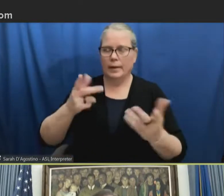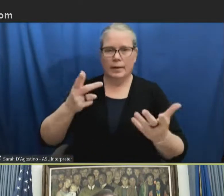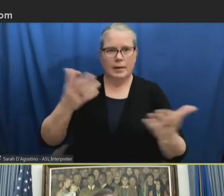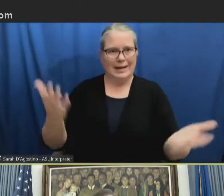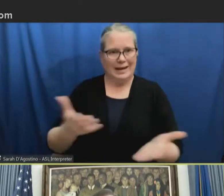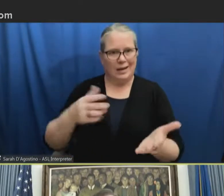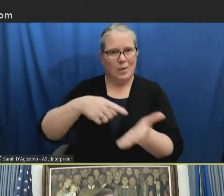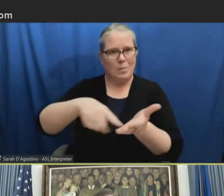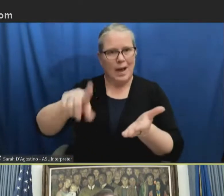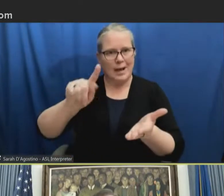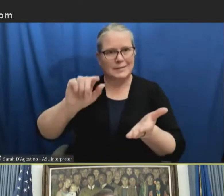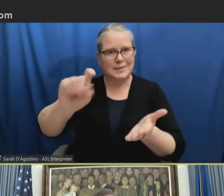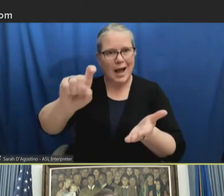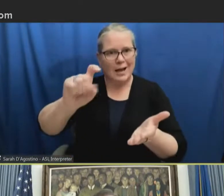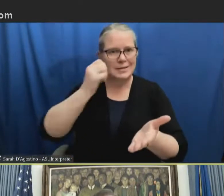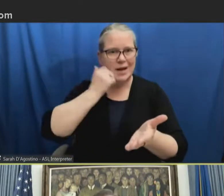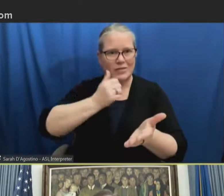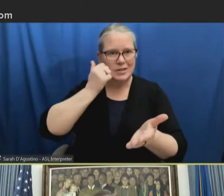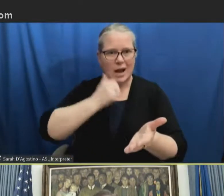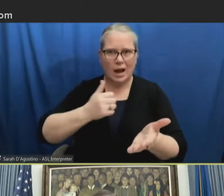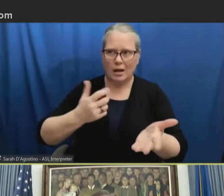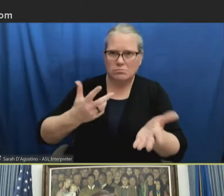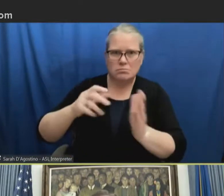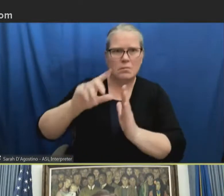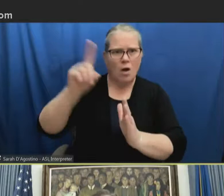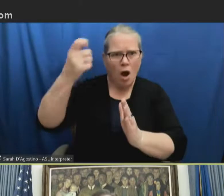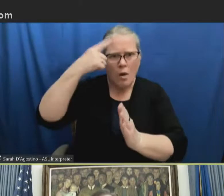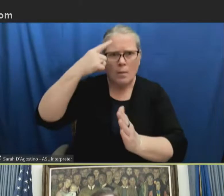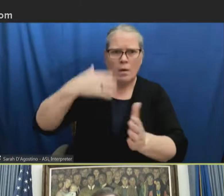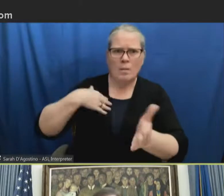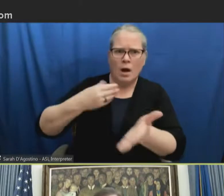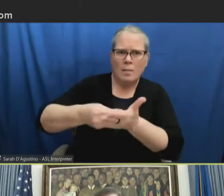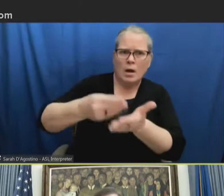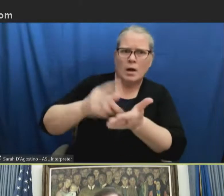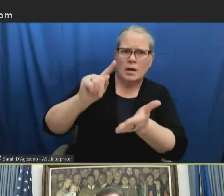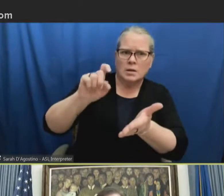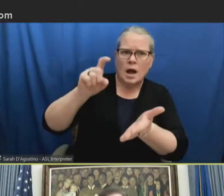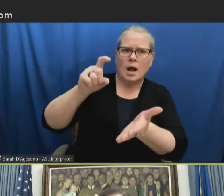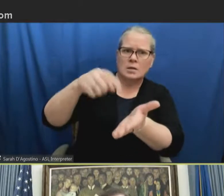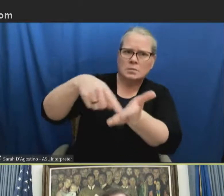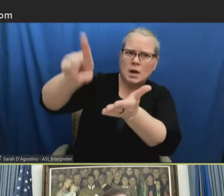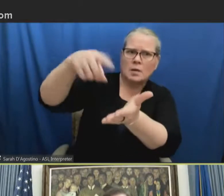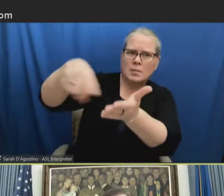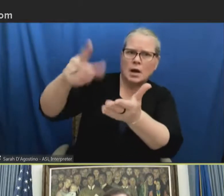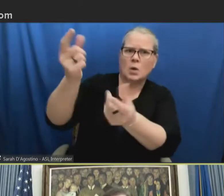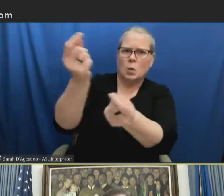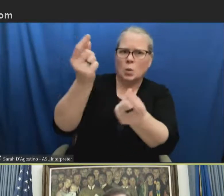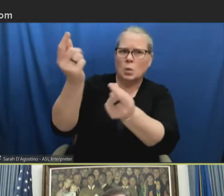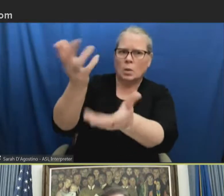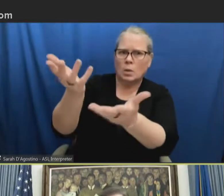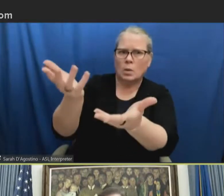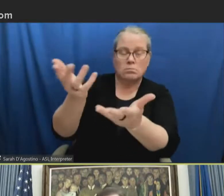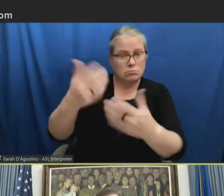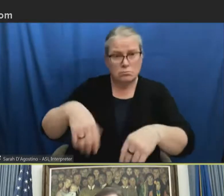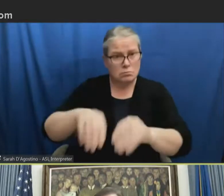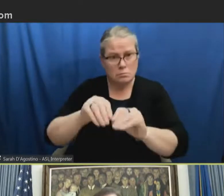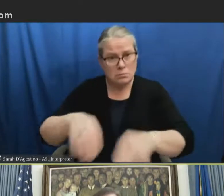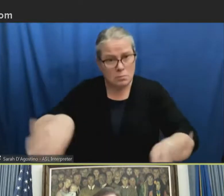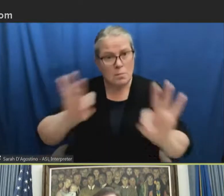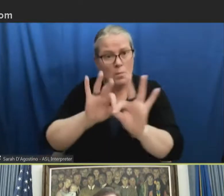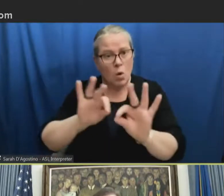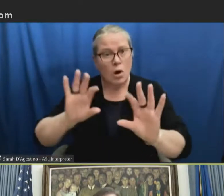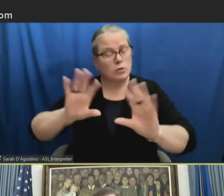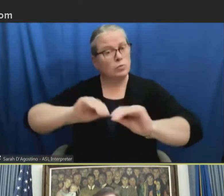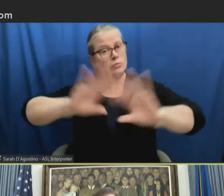requires transparency. As you know, Melissa brought independent auditors to take a look at what's going on at